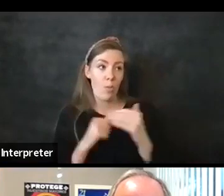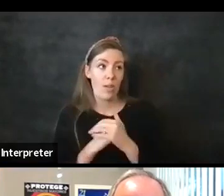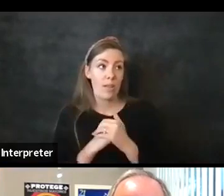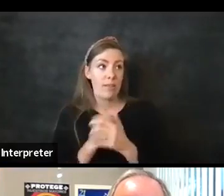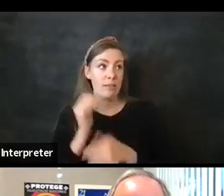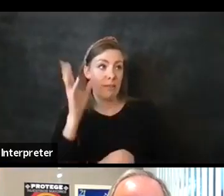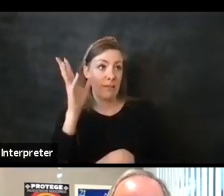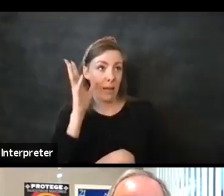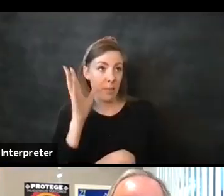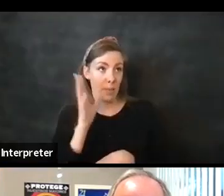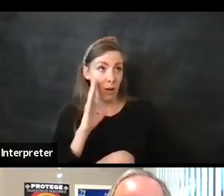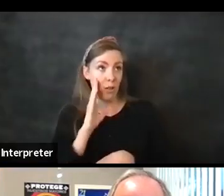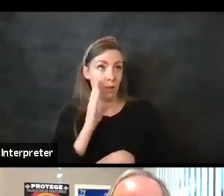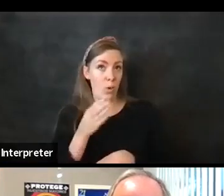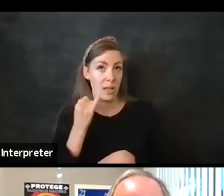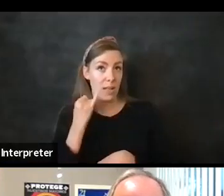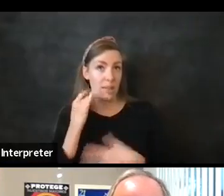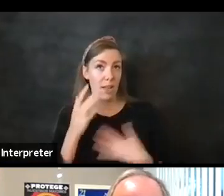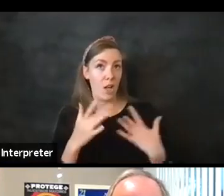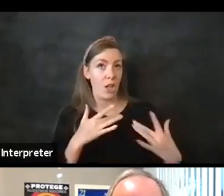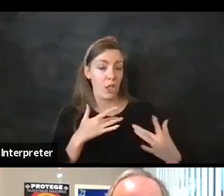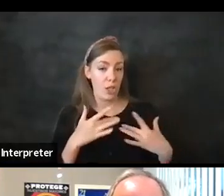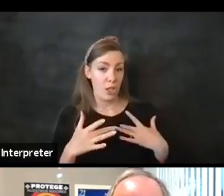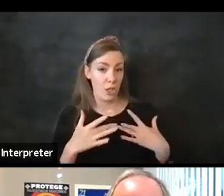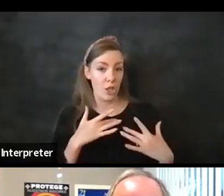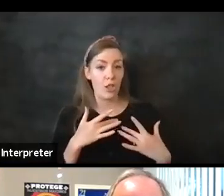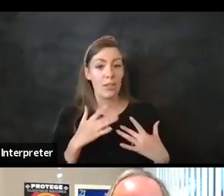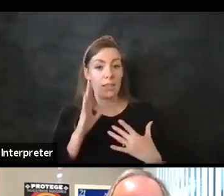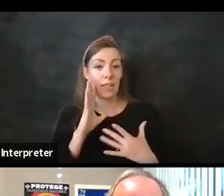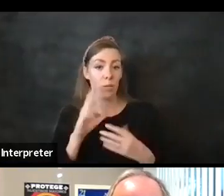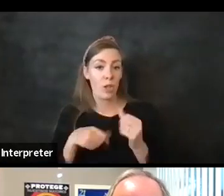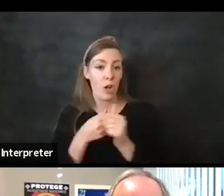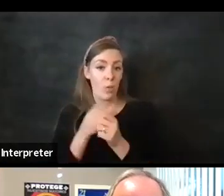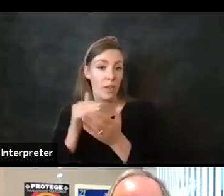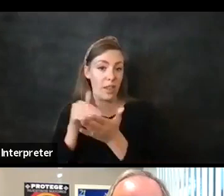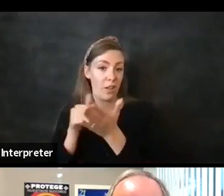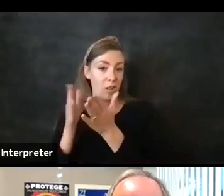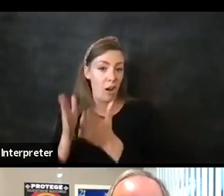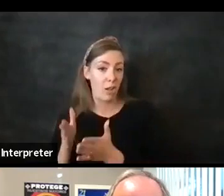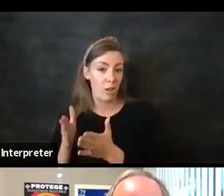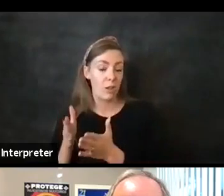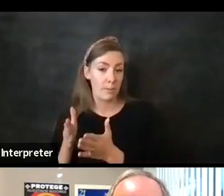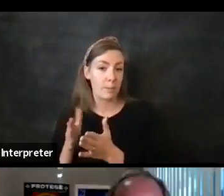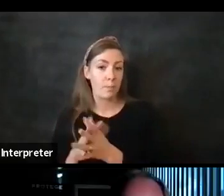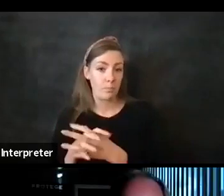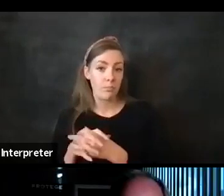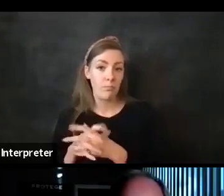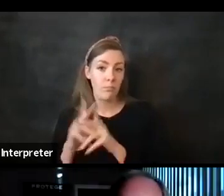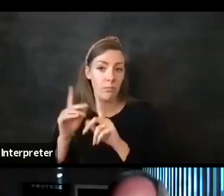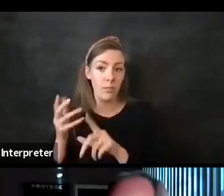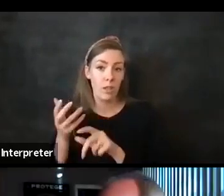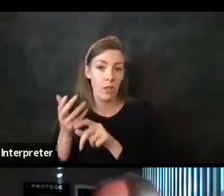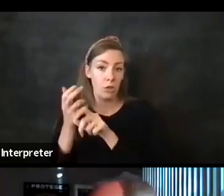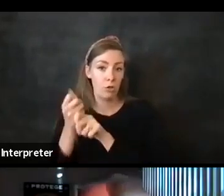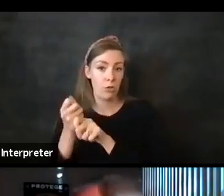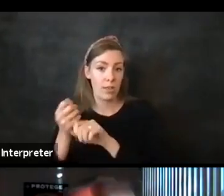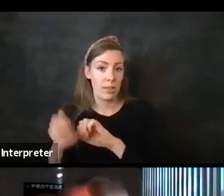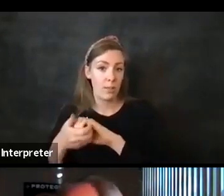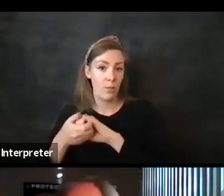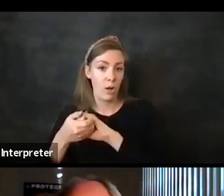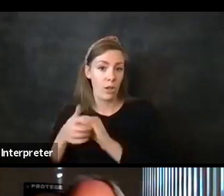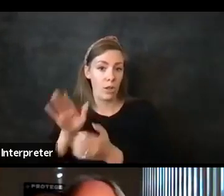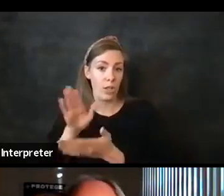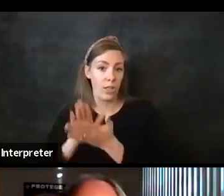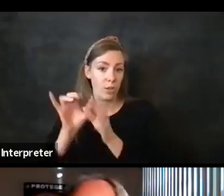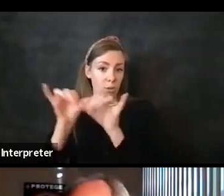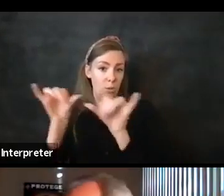parents would, if they have concerns, discuss with their pediatrician and go to their trusted partner in the school system to